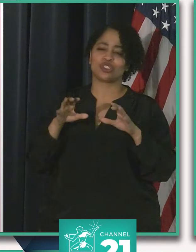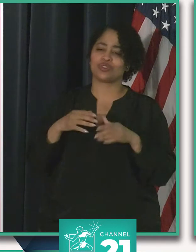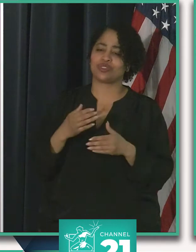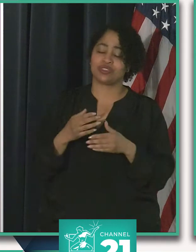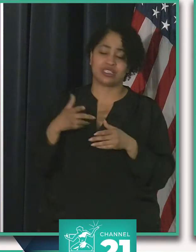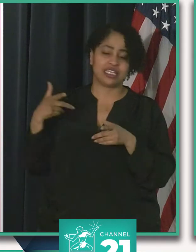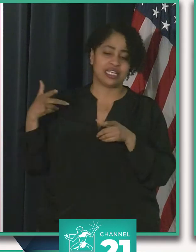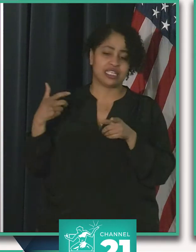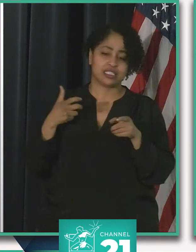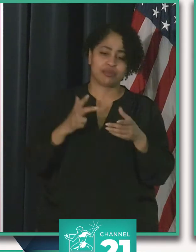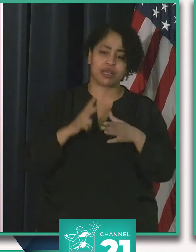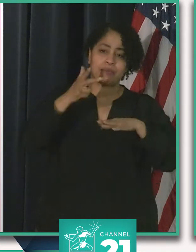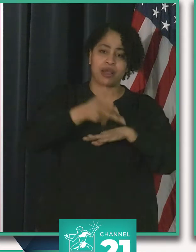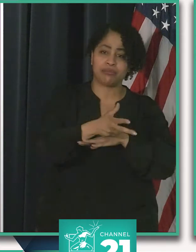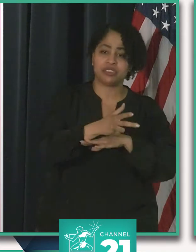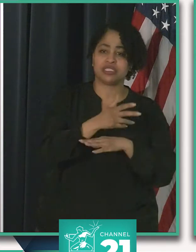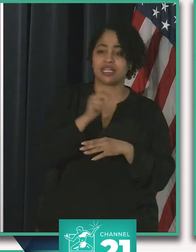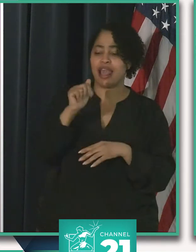humps, the alley cleaning.